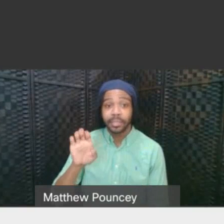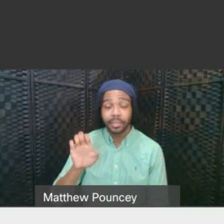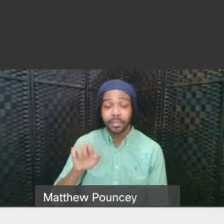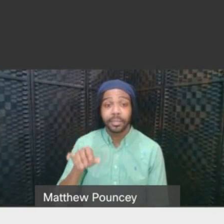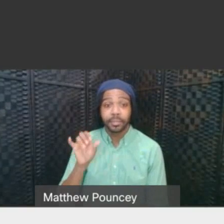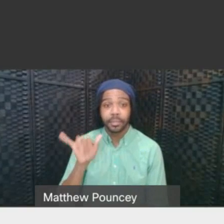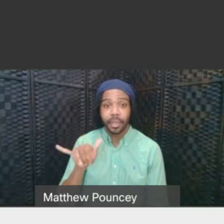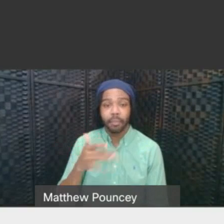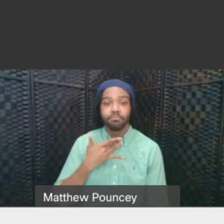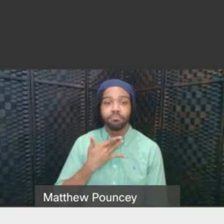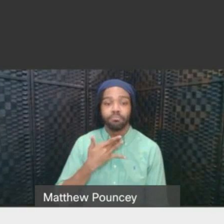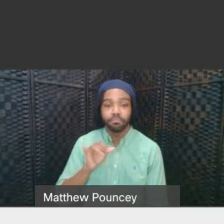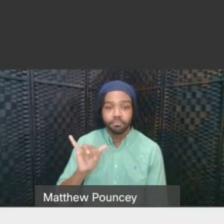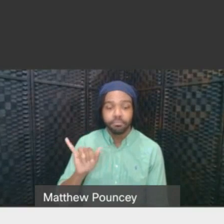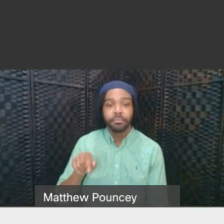oh, I'm sorry, that